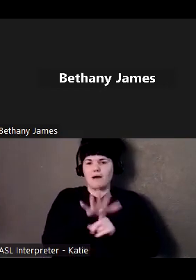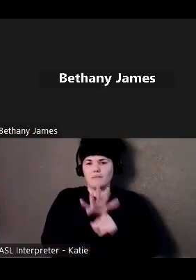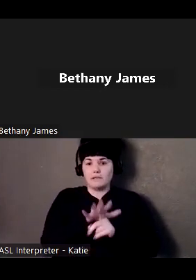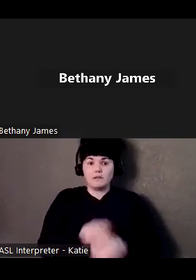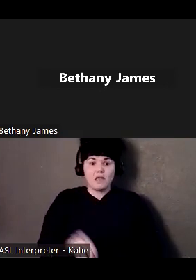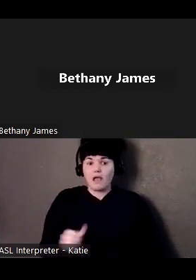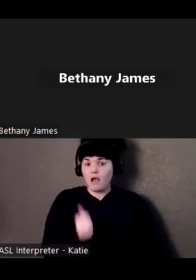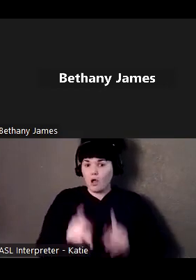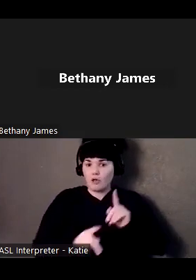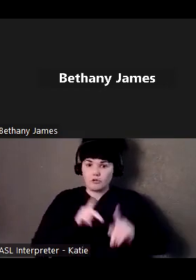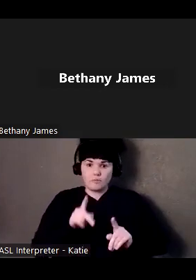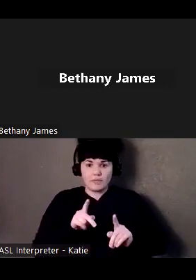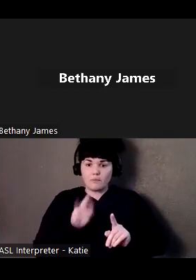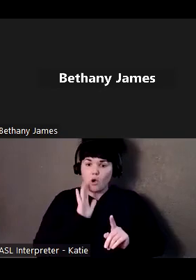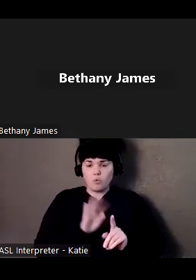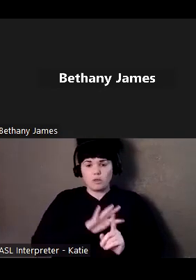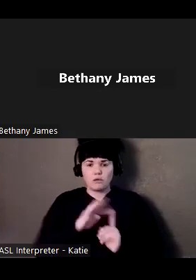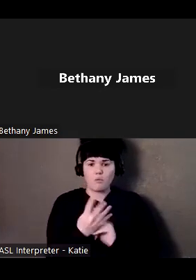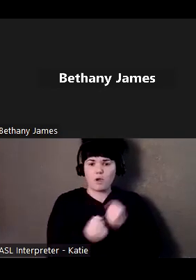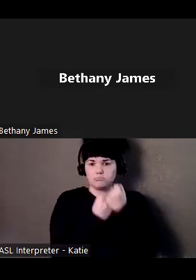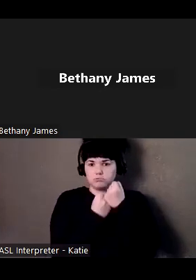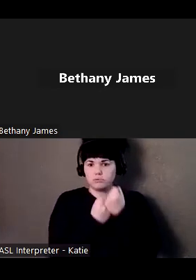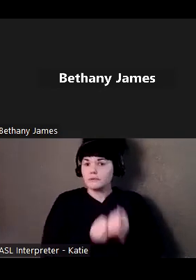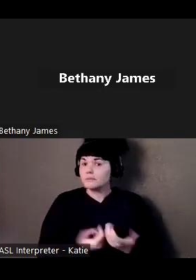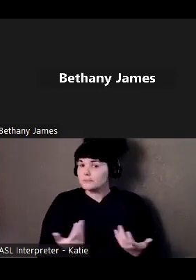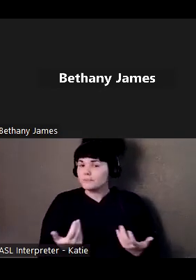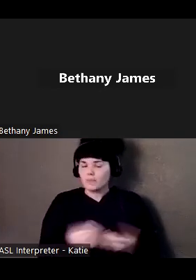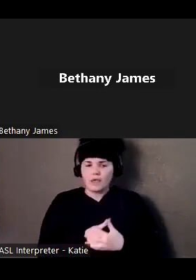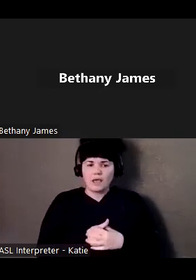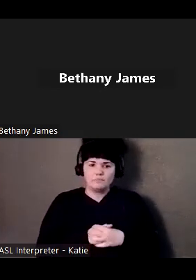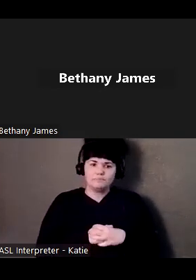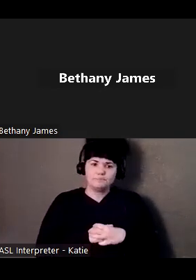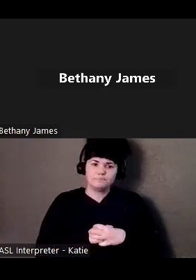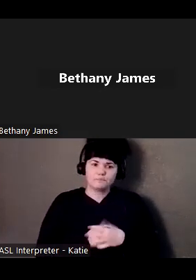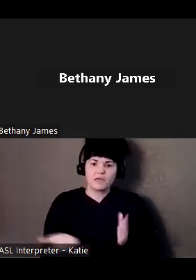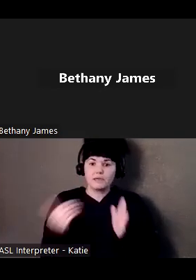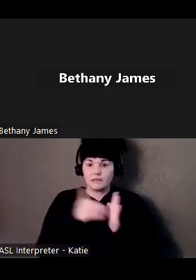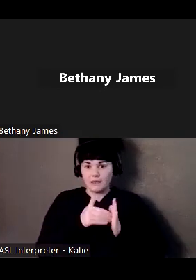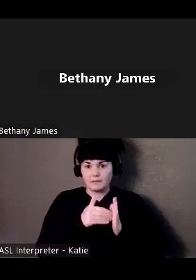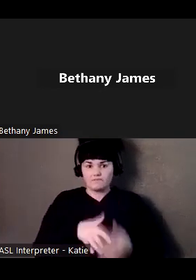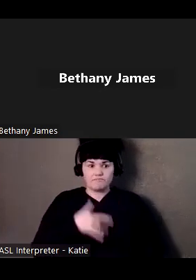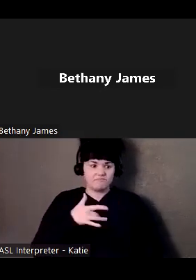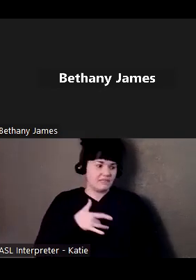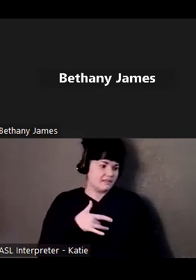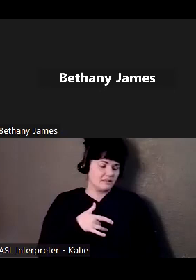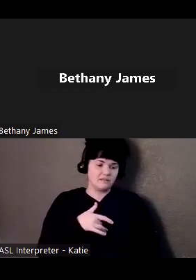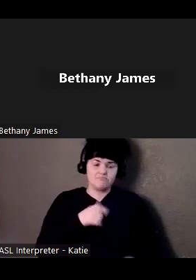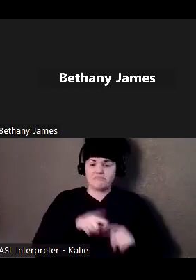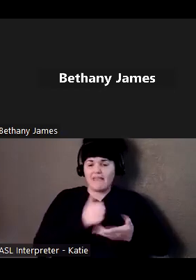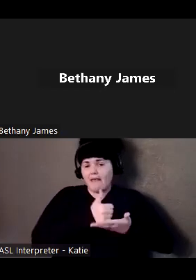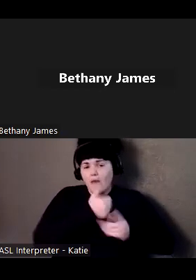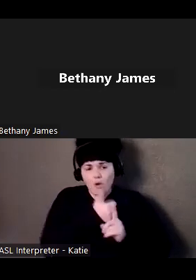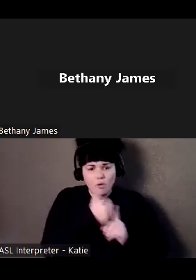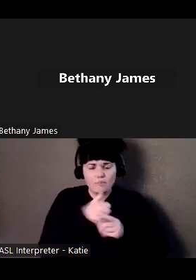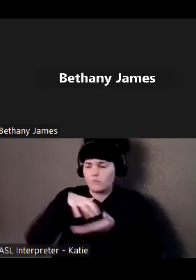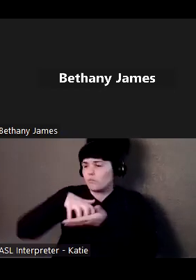allyship. And, again, being helpless or weak or completely identified